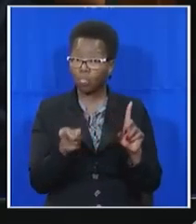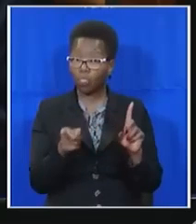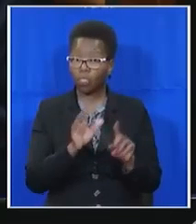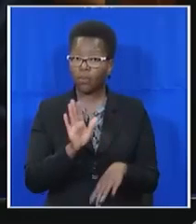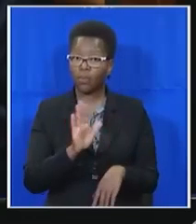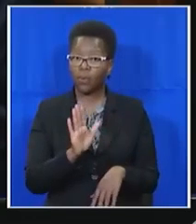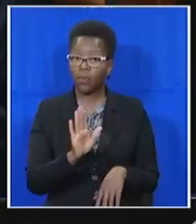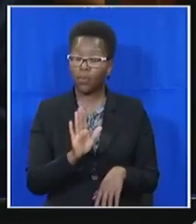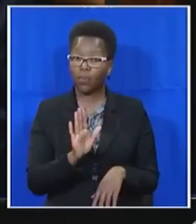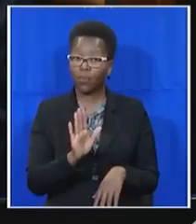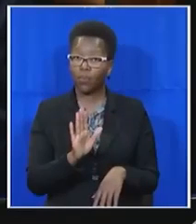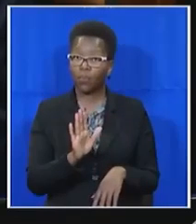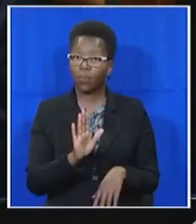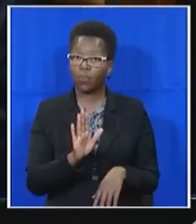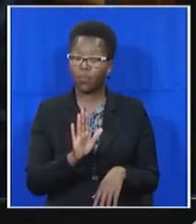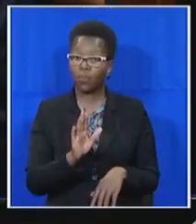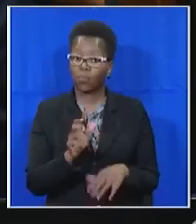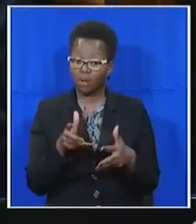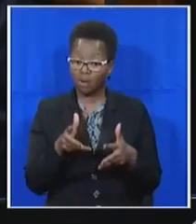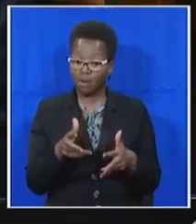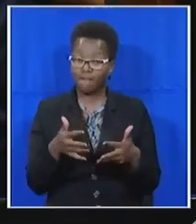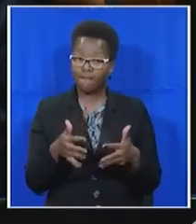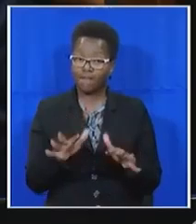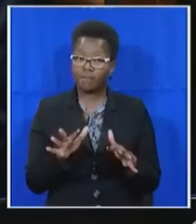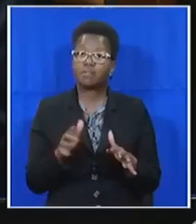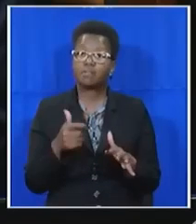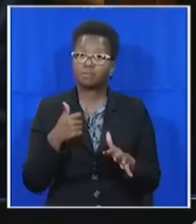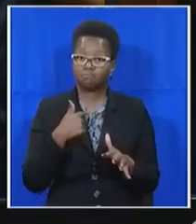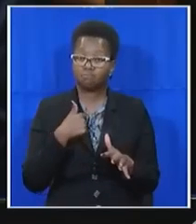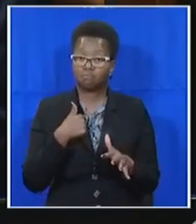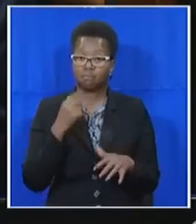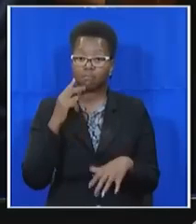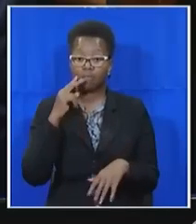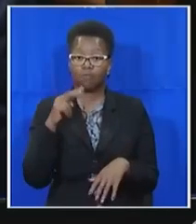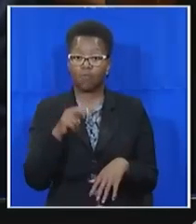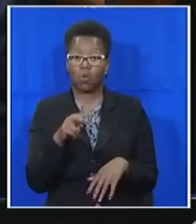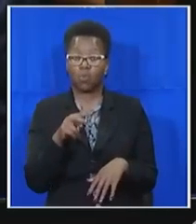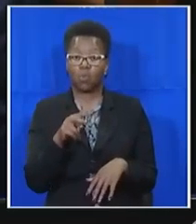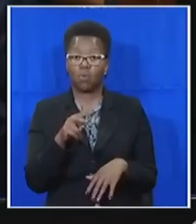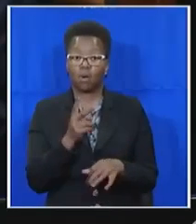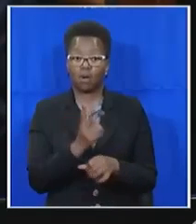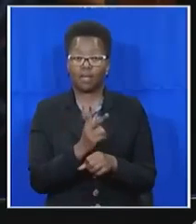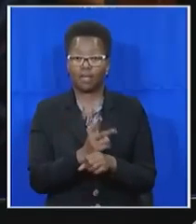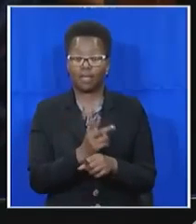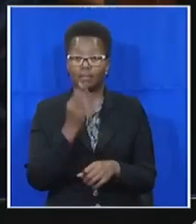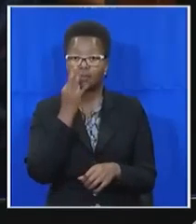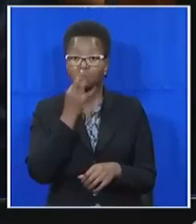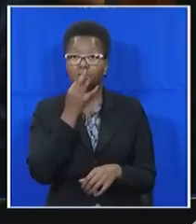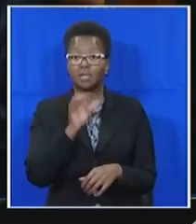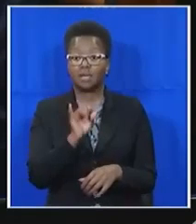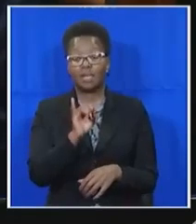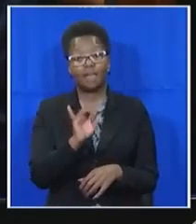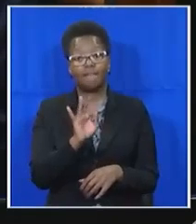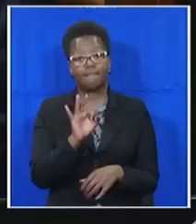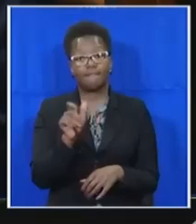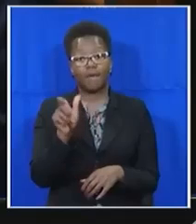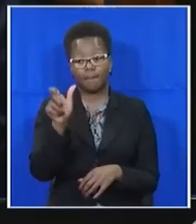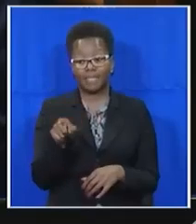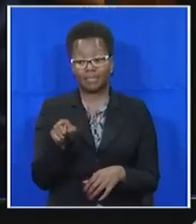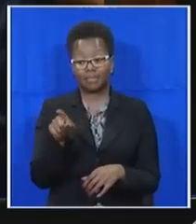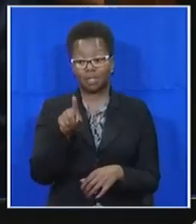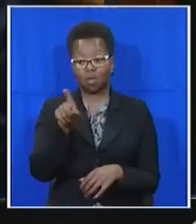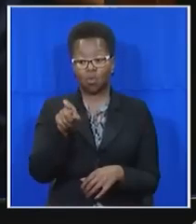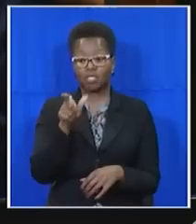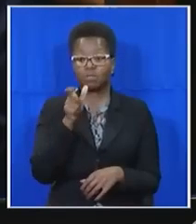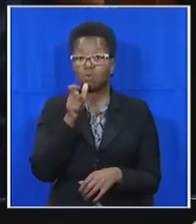And honorable members, that's my considered view, that a question referred to as stupid is not